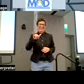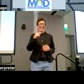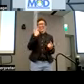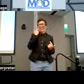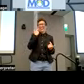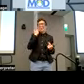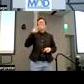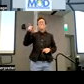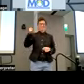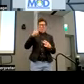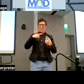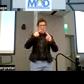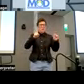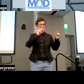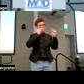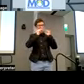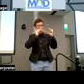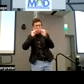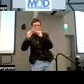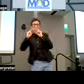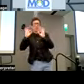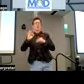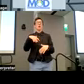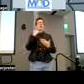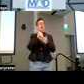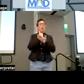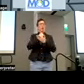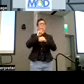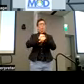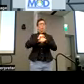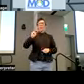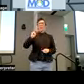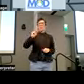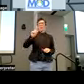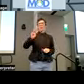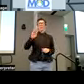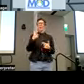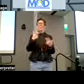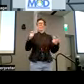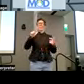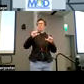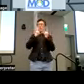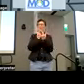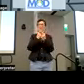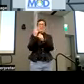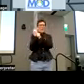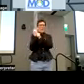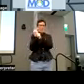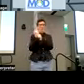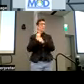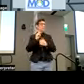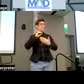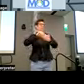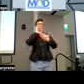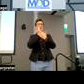got those two agreements. And then I helped work on Major League Baseball accessibility, which I put a picture of the Red Sox logo